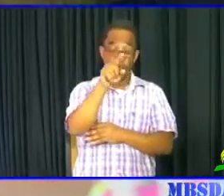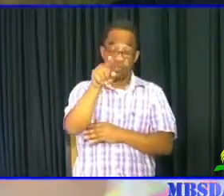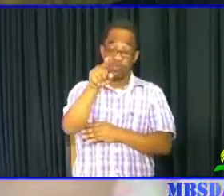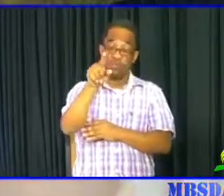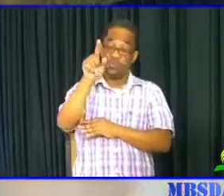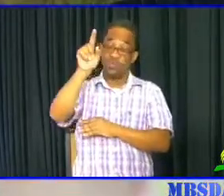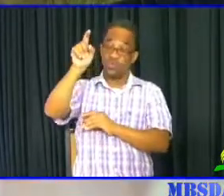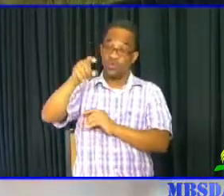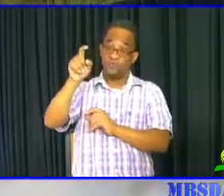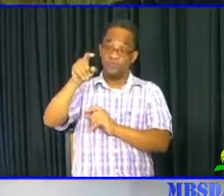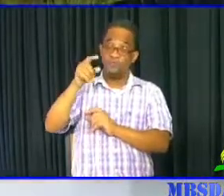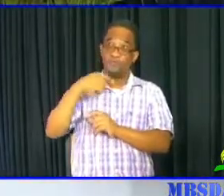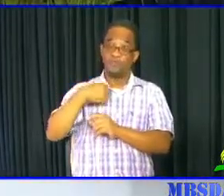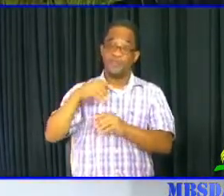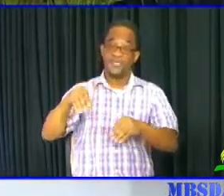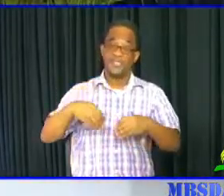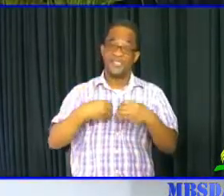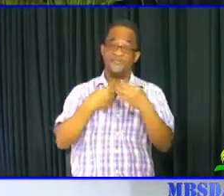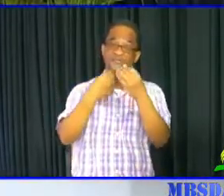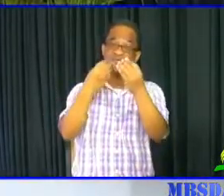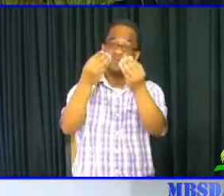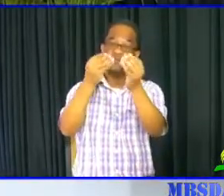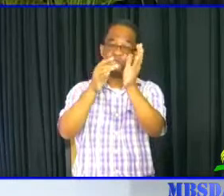I give you